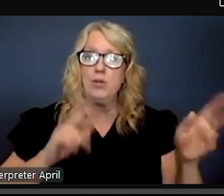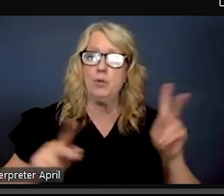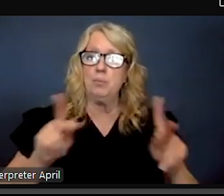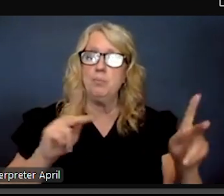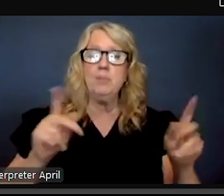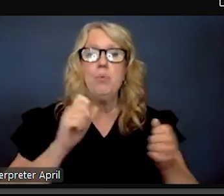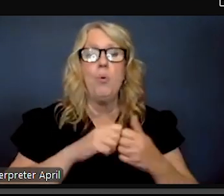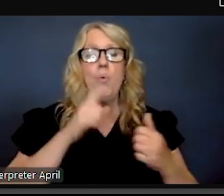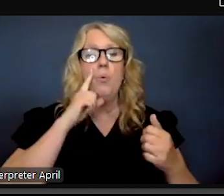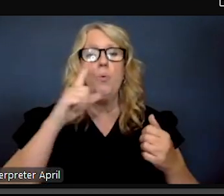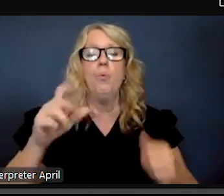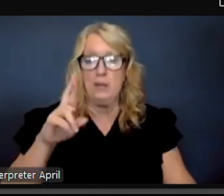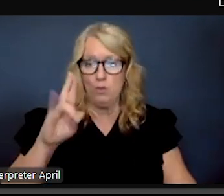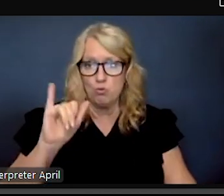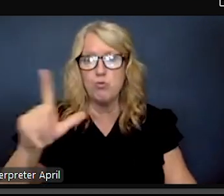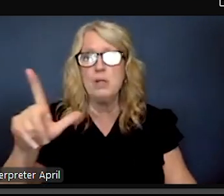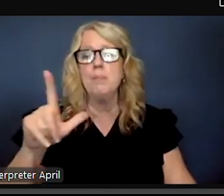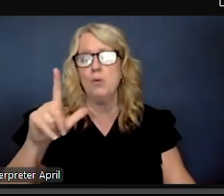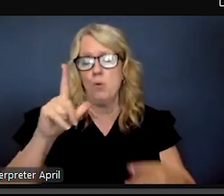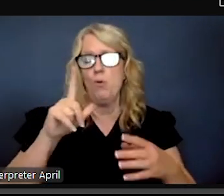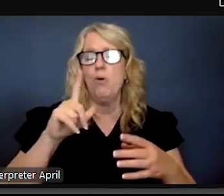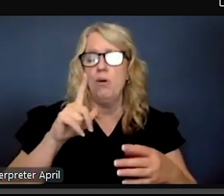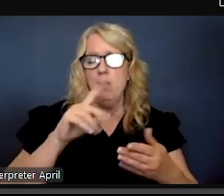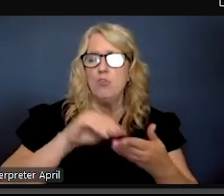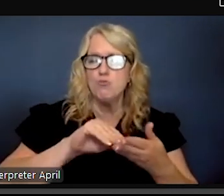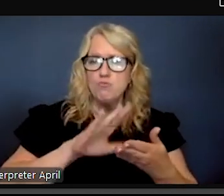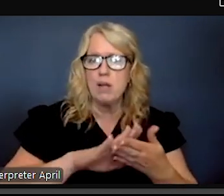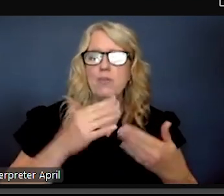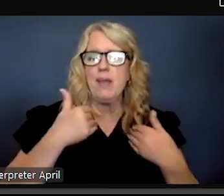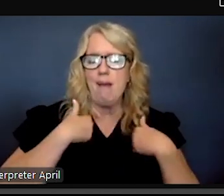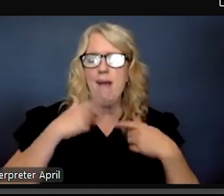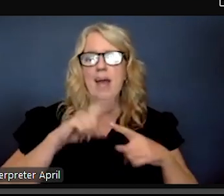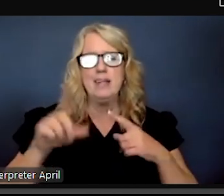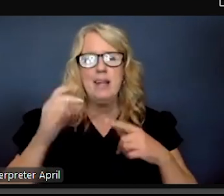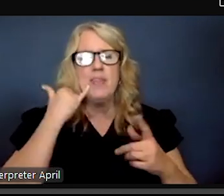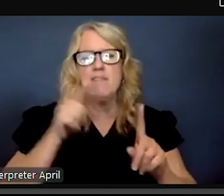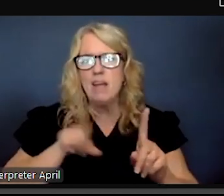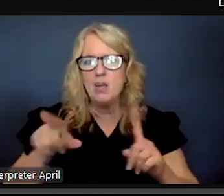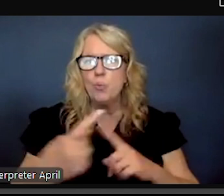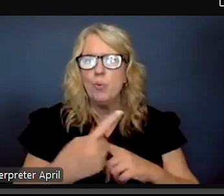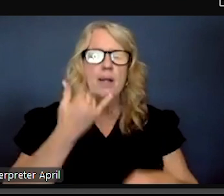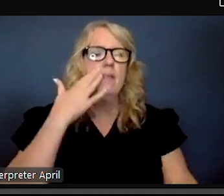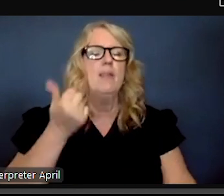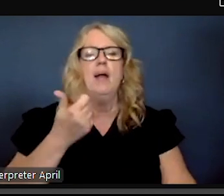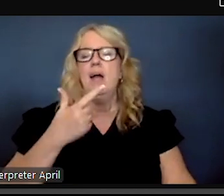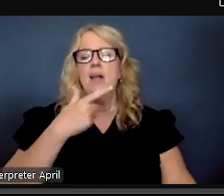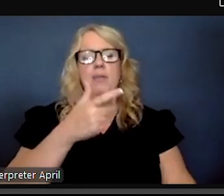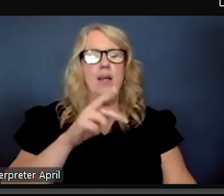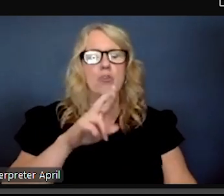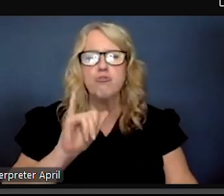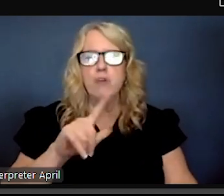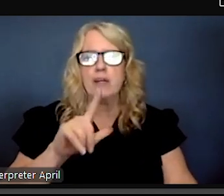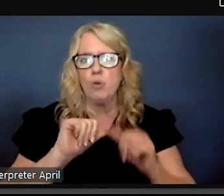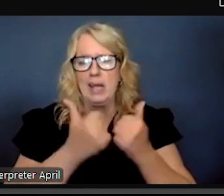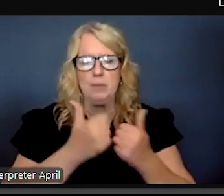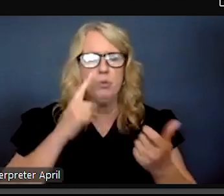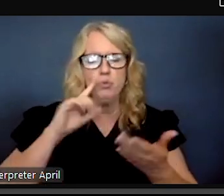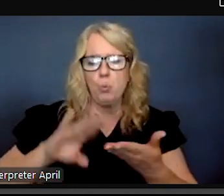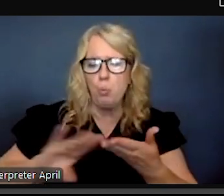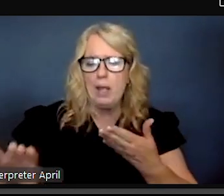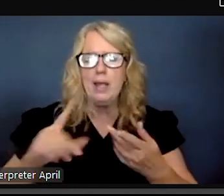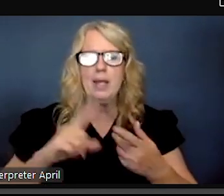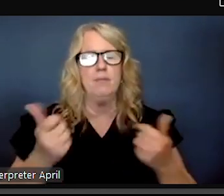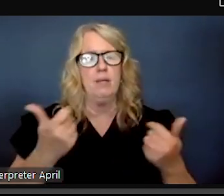criminal records. And yes, they found a way around it. A local corrections agency was able to waive restrictions and hire